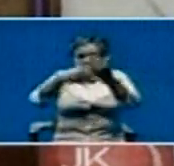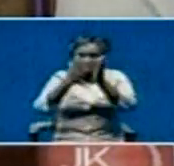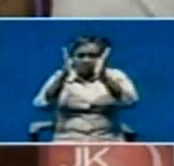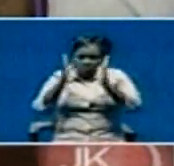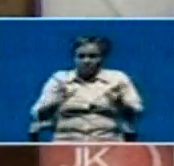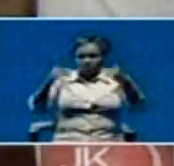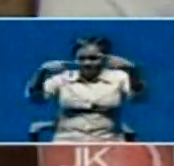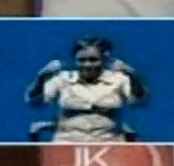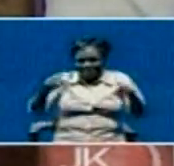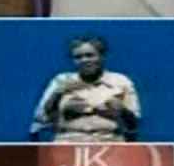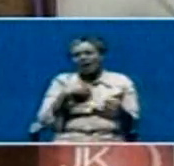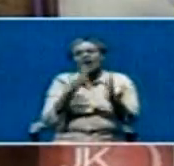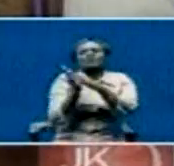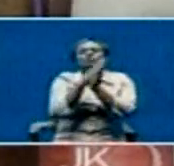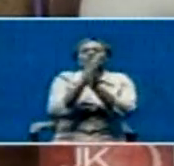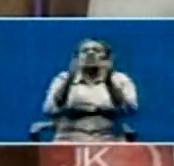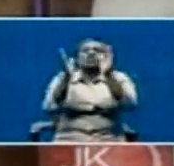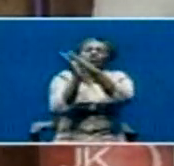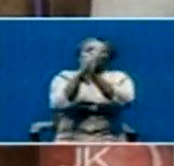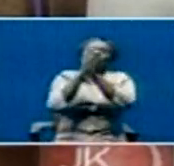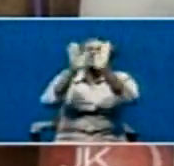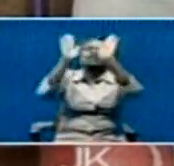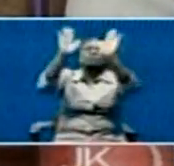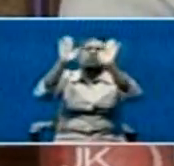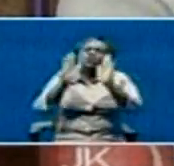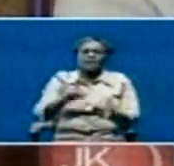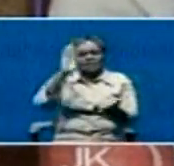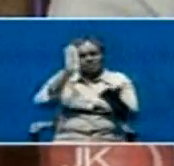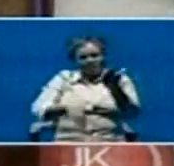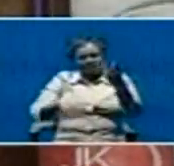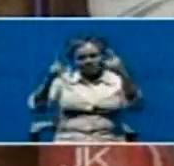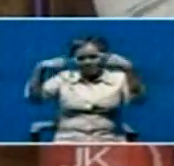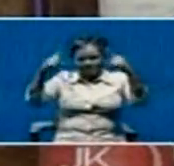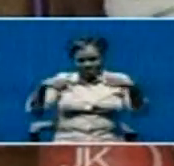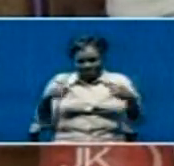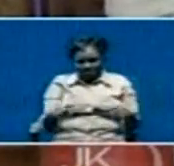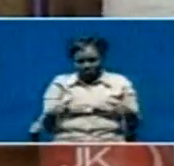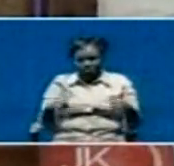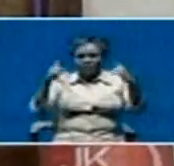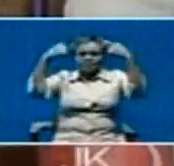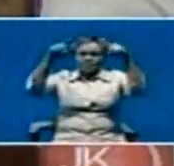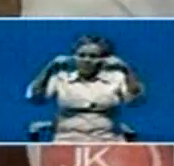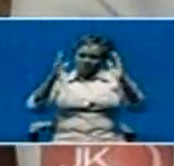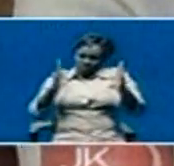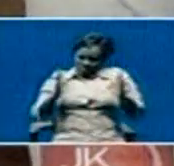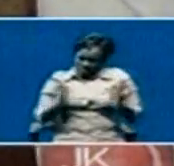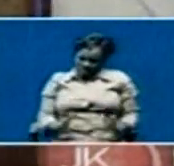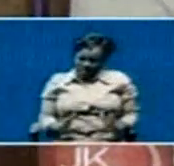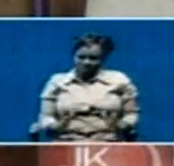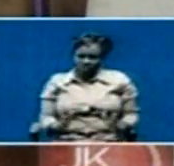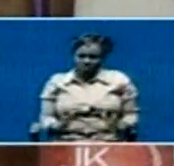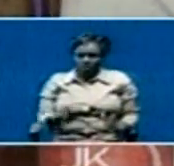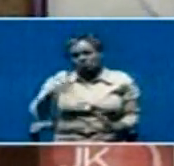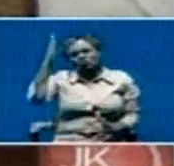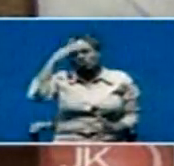story. Their story is more important than their success. Don't ever be jealous of a successful person because you don't know their